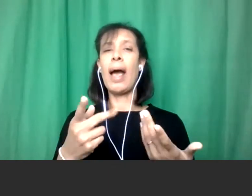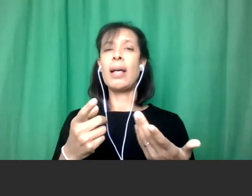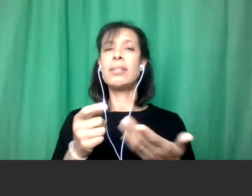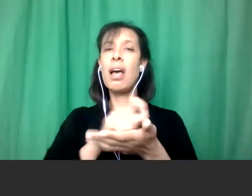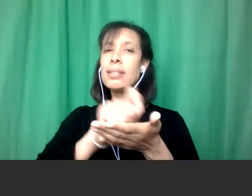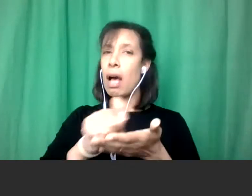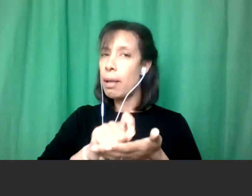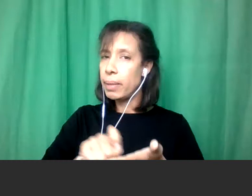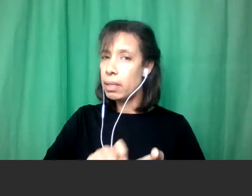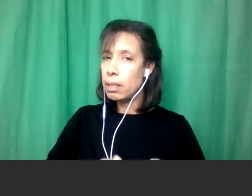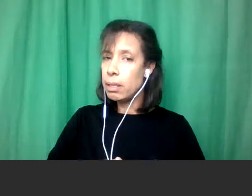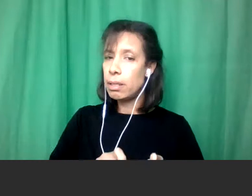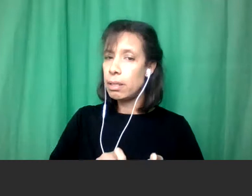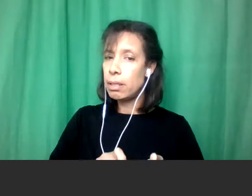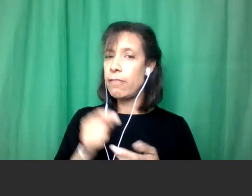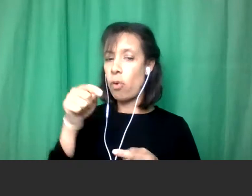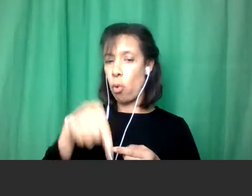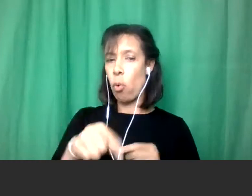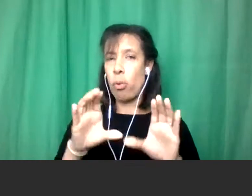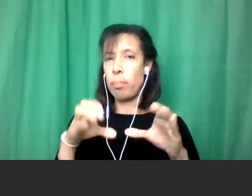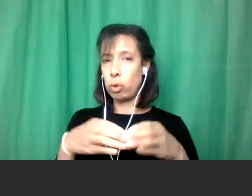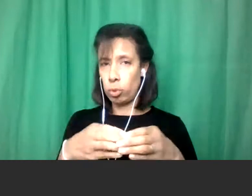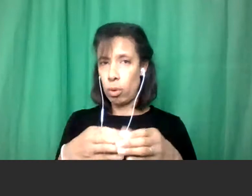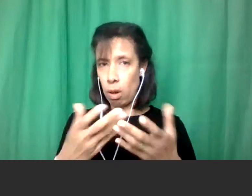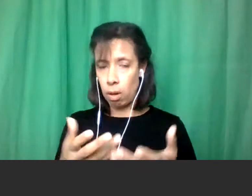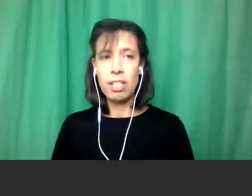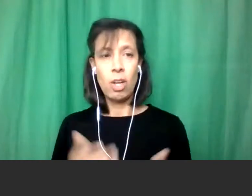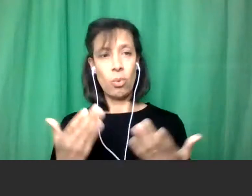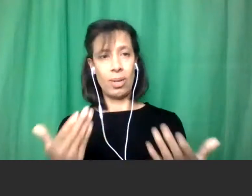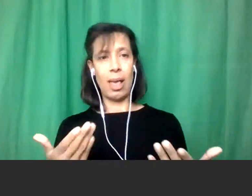So I'm now going to go and share my screen again.